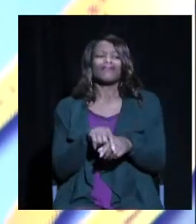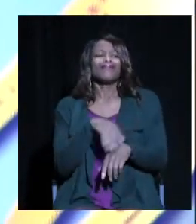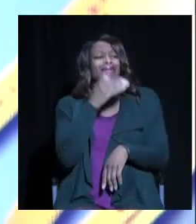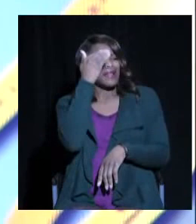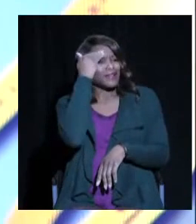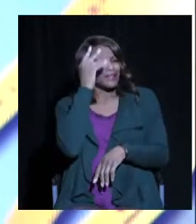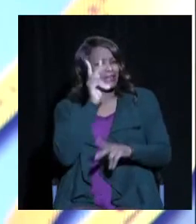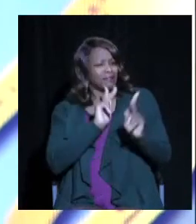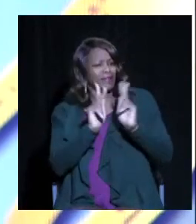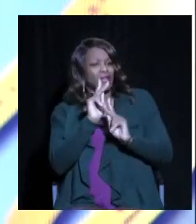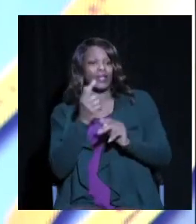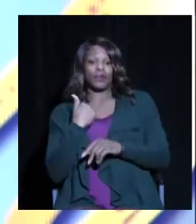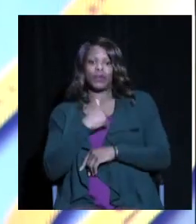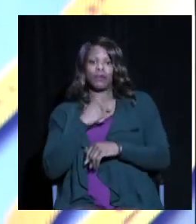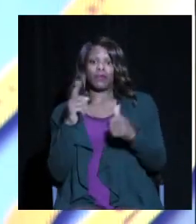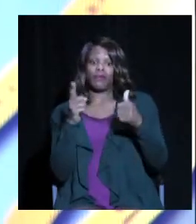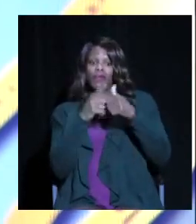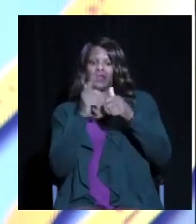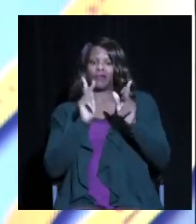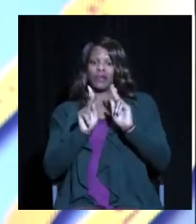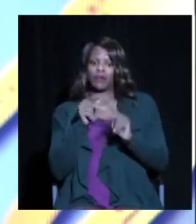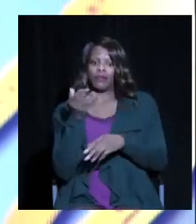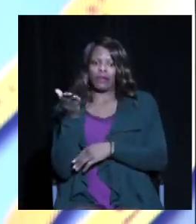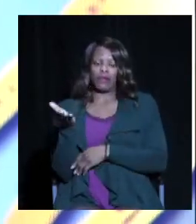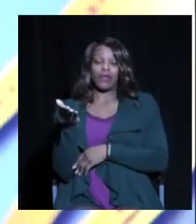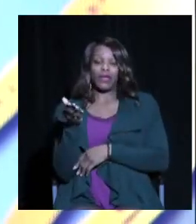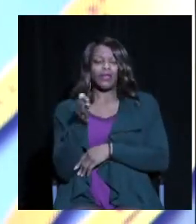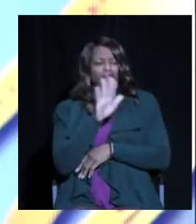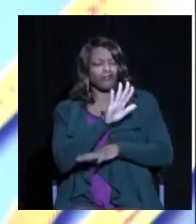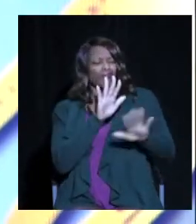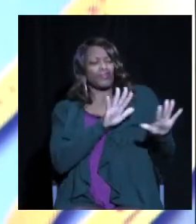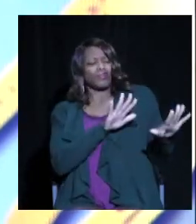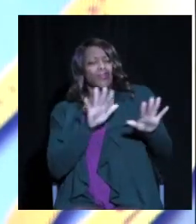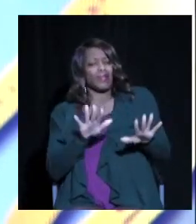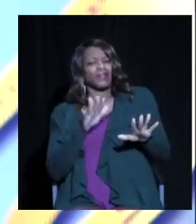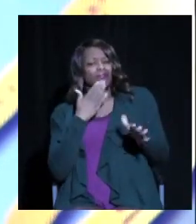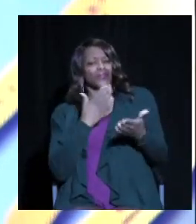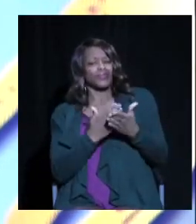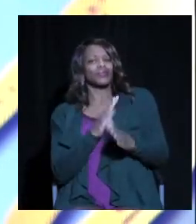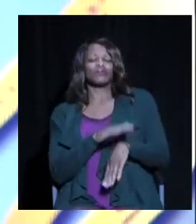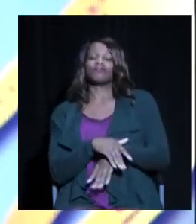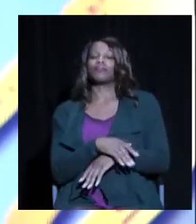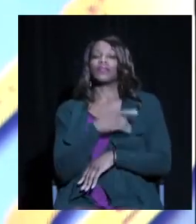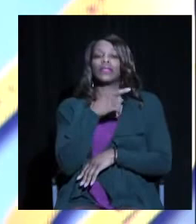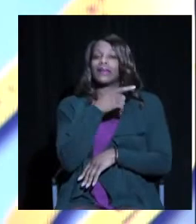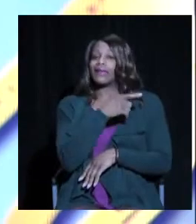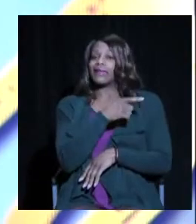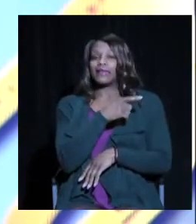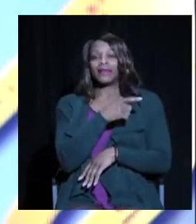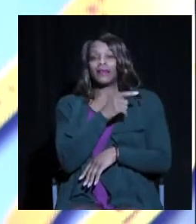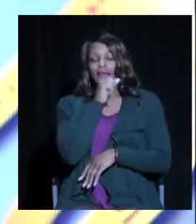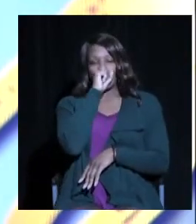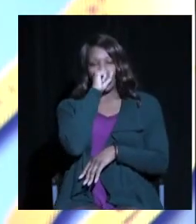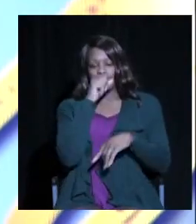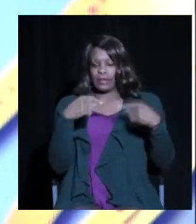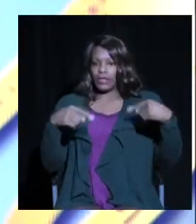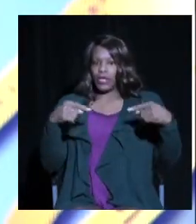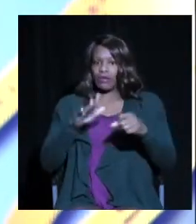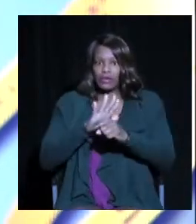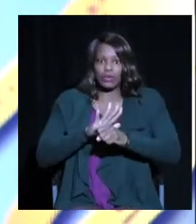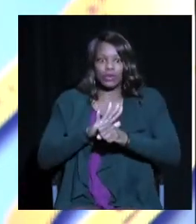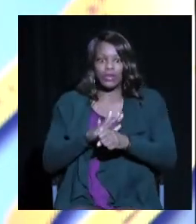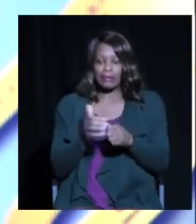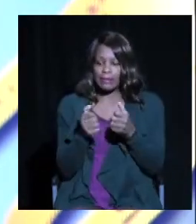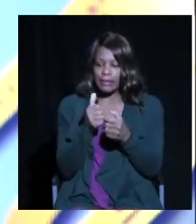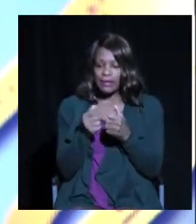these people. We're going to be the first people there. You can relax. We're good. She is really nervous and stressed, and she's